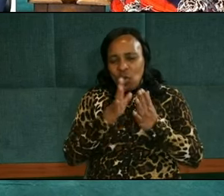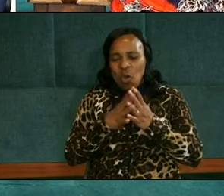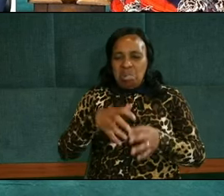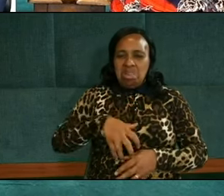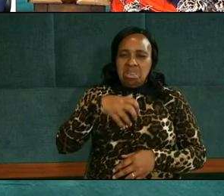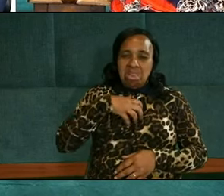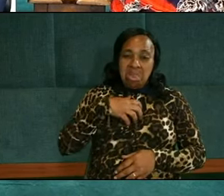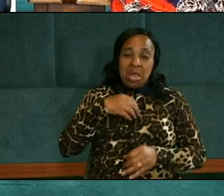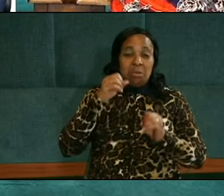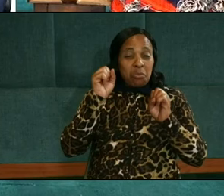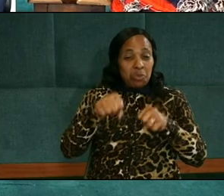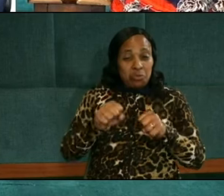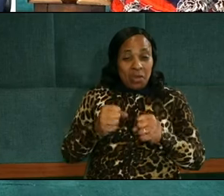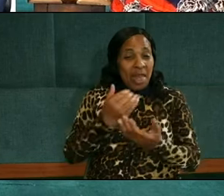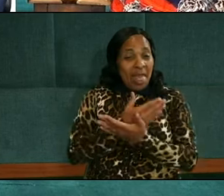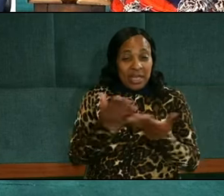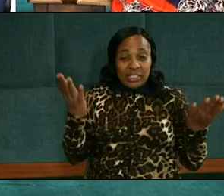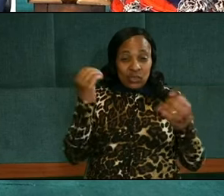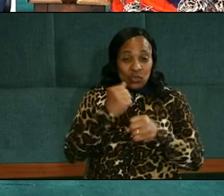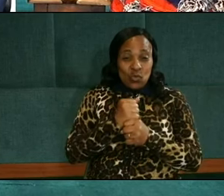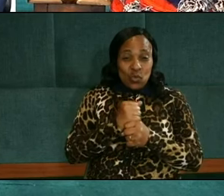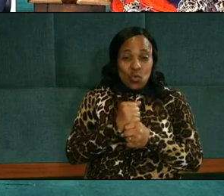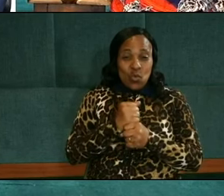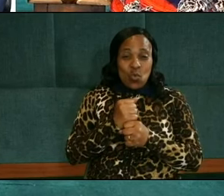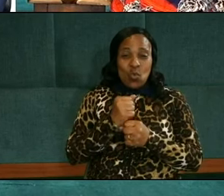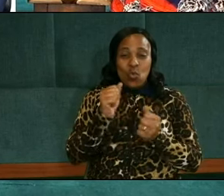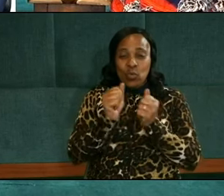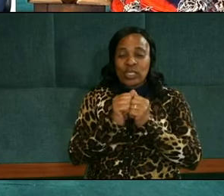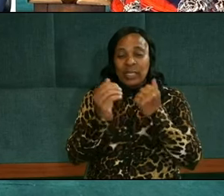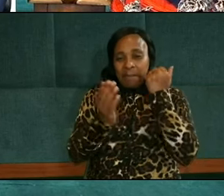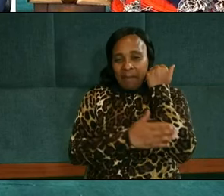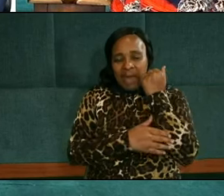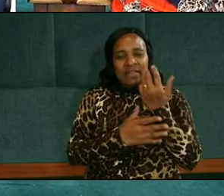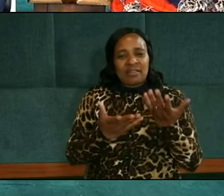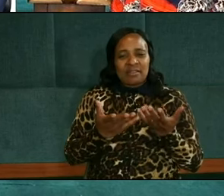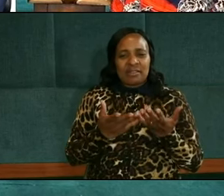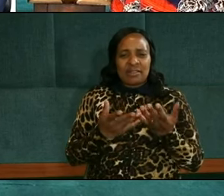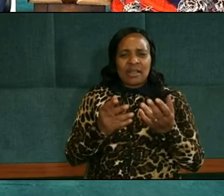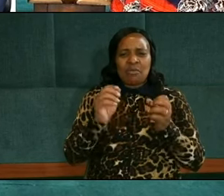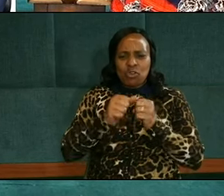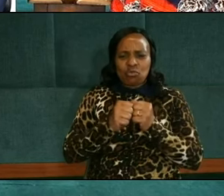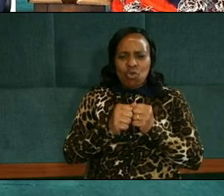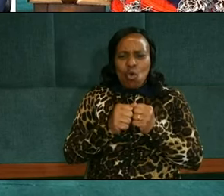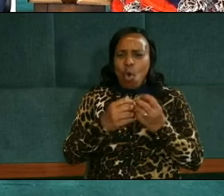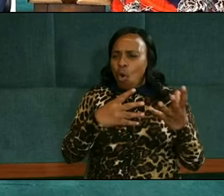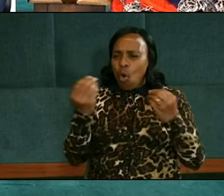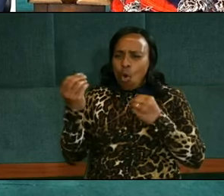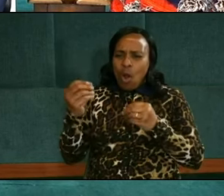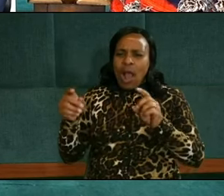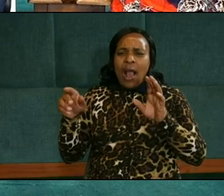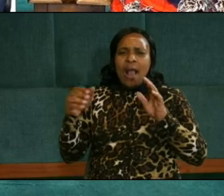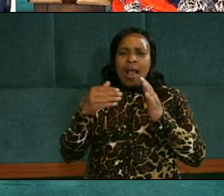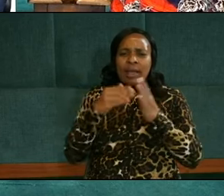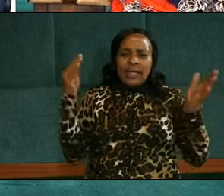this. Anything you do out of a bad motive will always go southwards, no matter how hard you try to make it